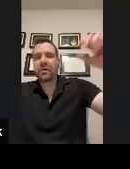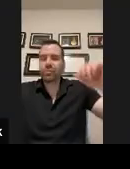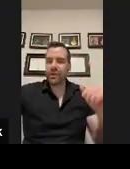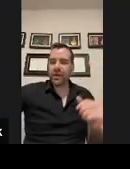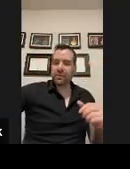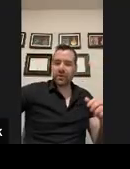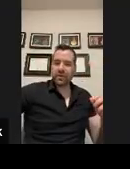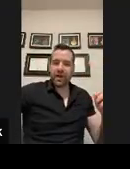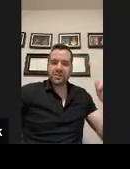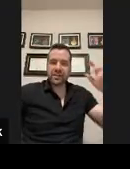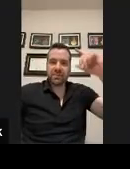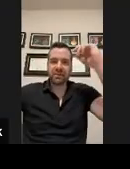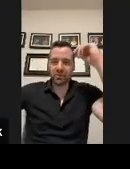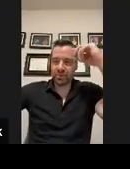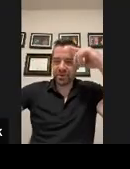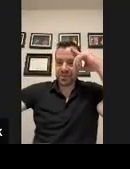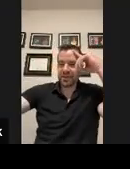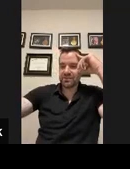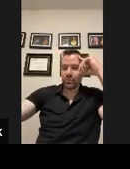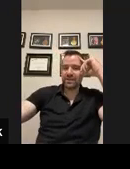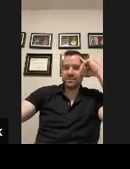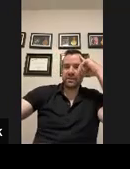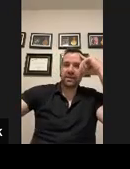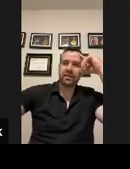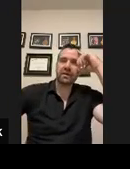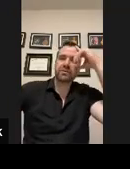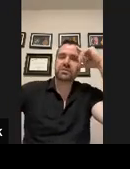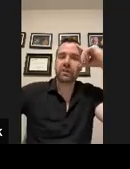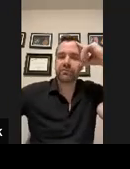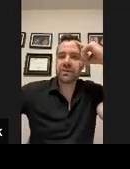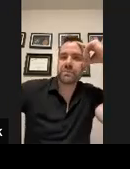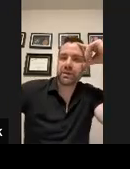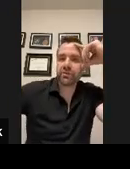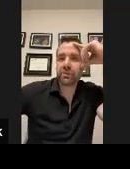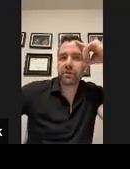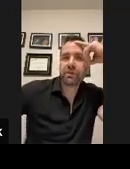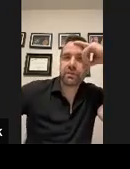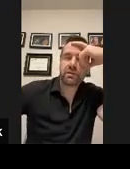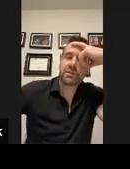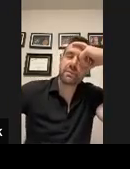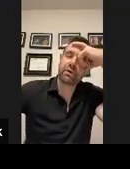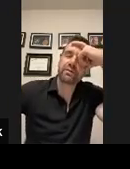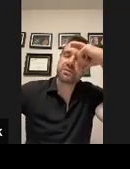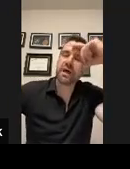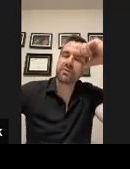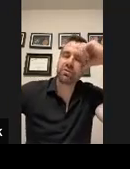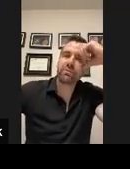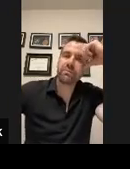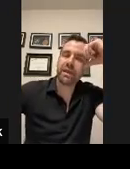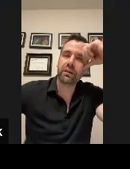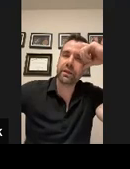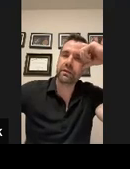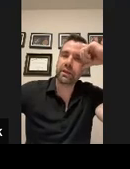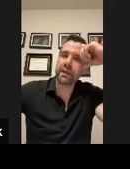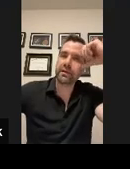Yeah, hello, everyone. I didn't want to hijack the meeting, so I wanted to wait until the end. Just to clarify some things, the Democrat side is going to